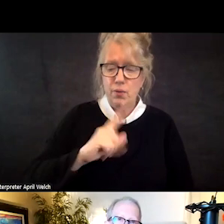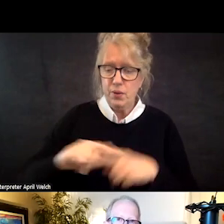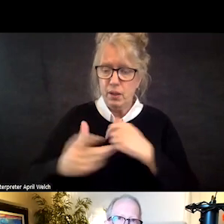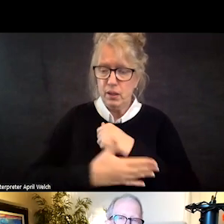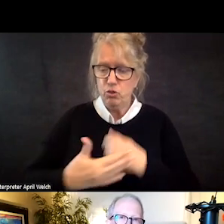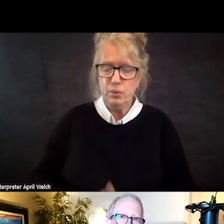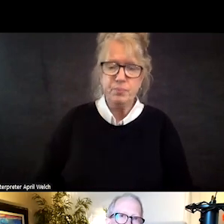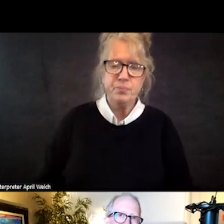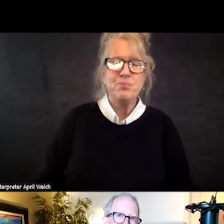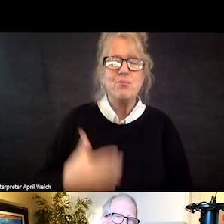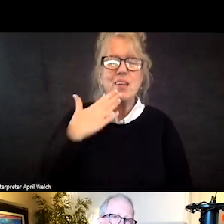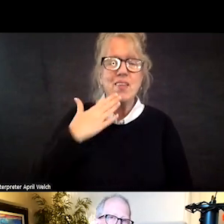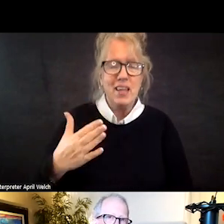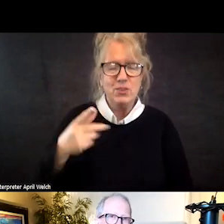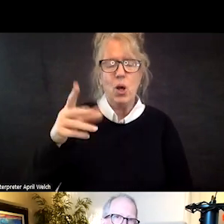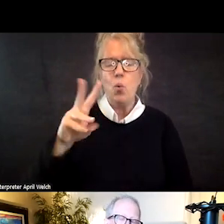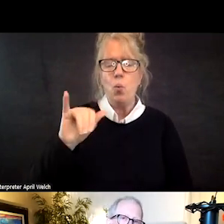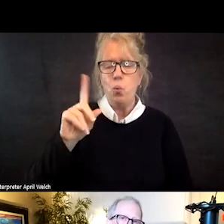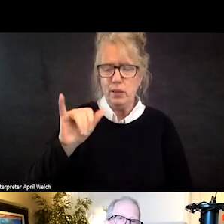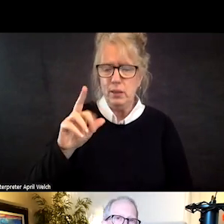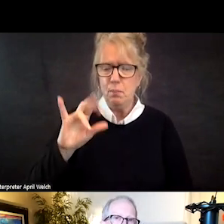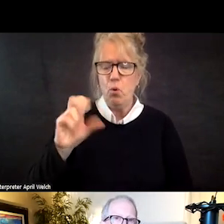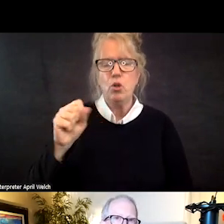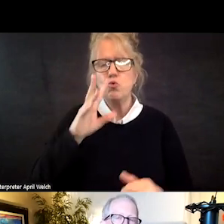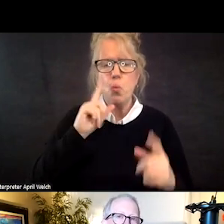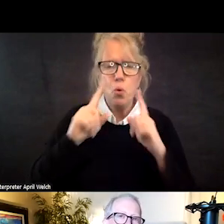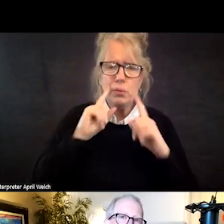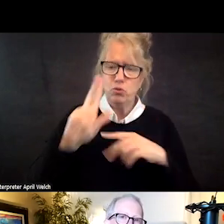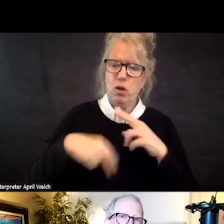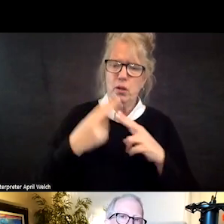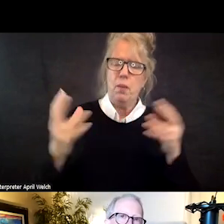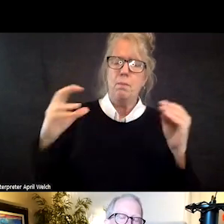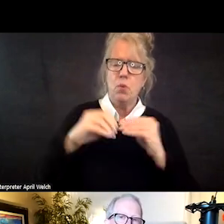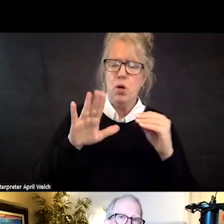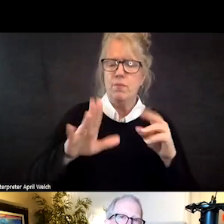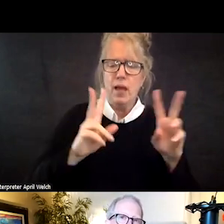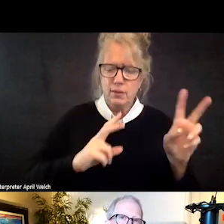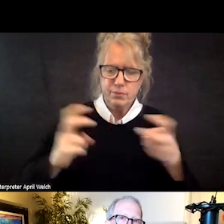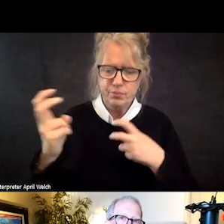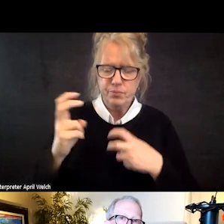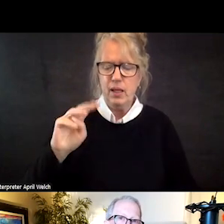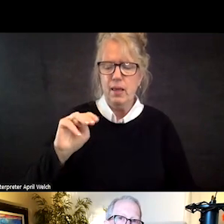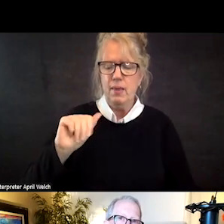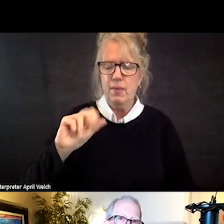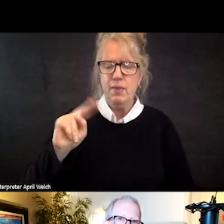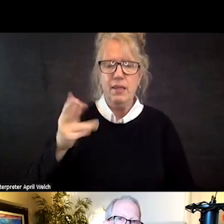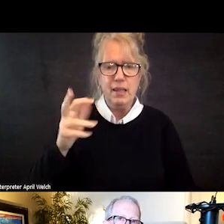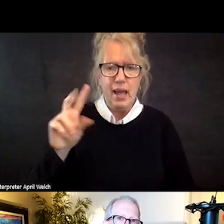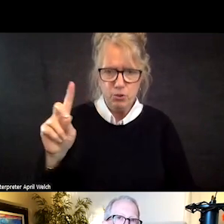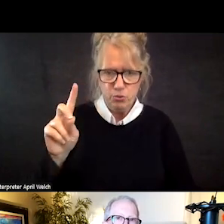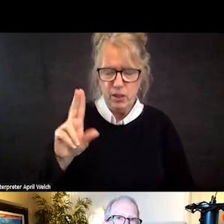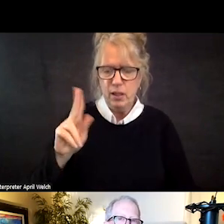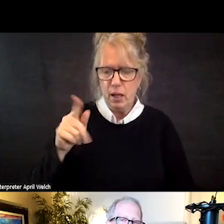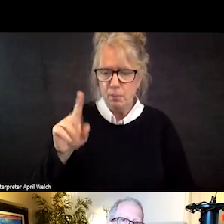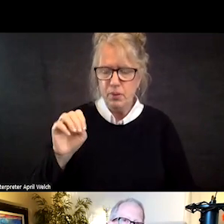much, Tanja. And Wendy Morris will be talking a little bit more about that topic in the NASBIT update. We, of course, have, for those of you